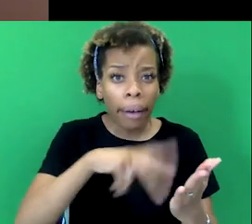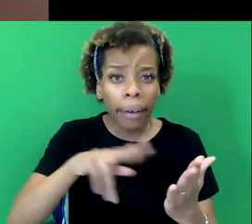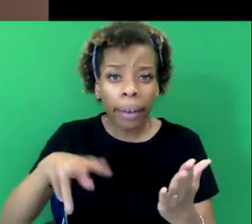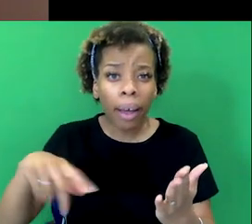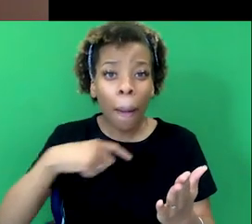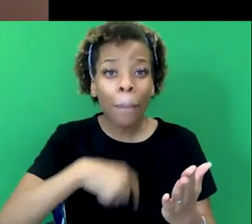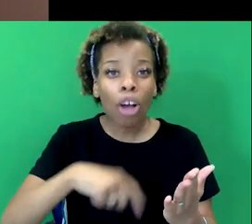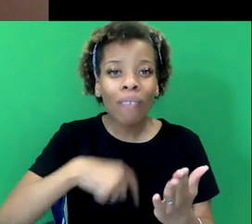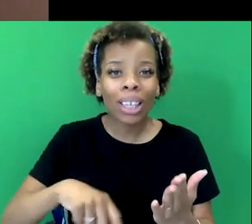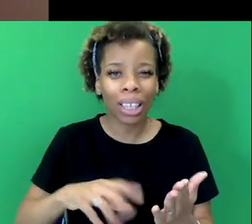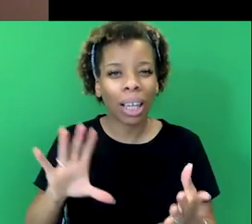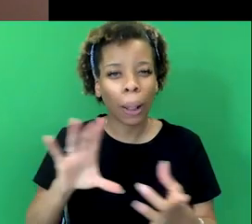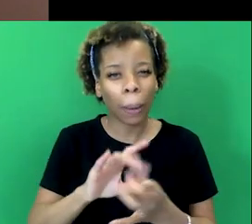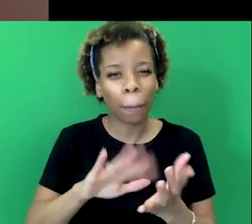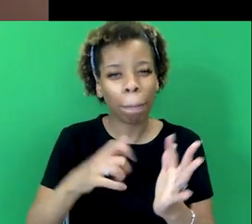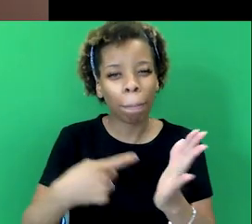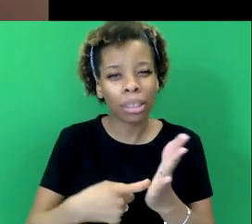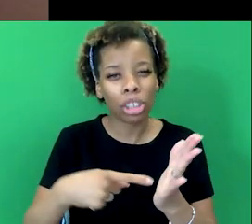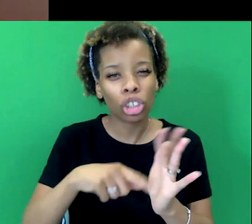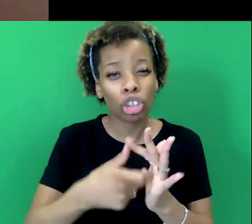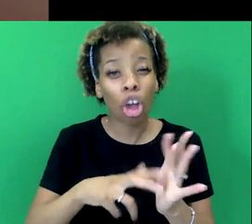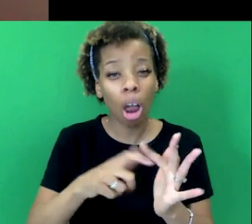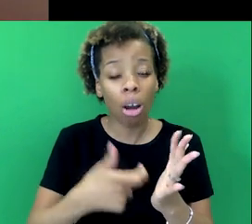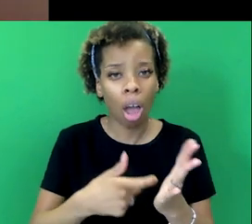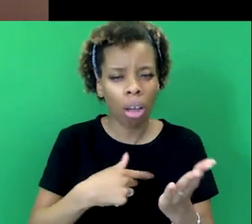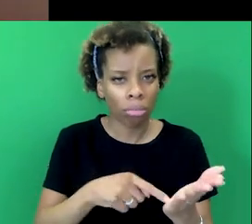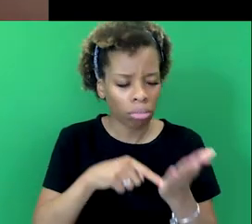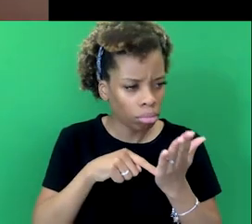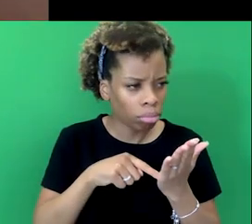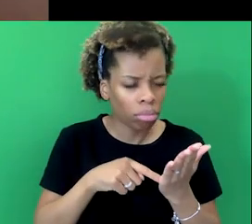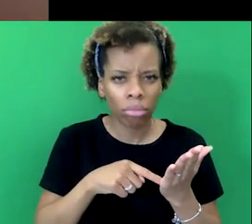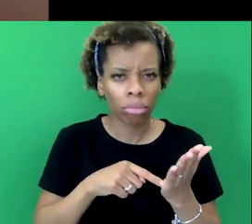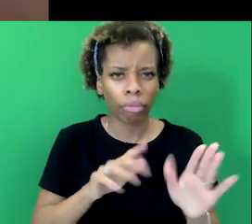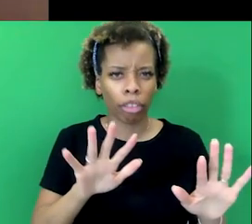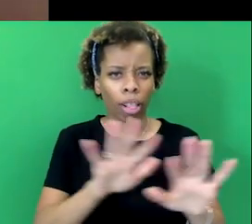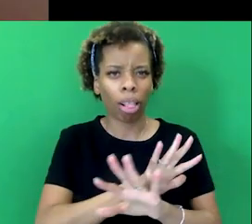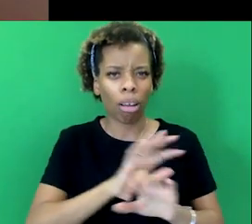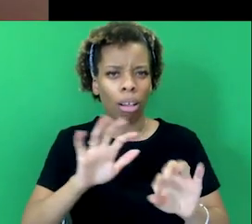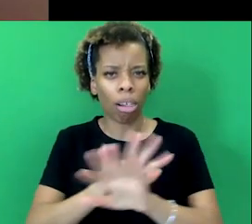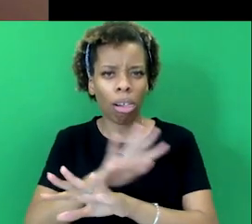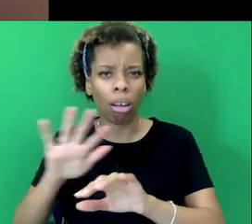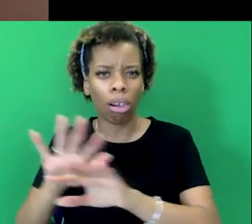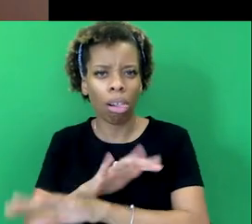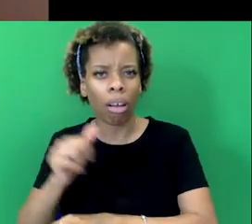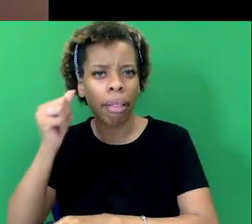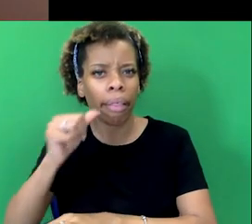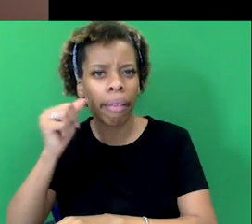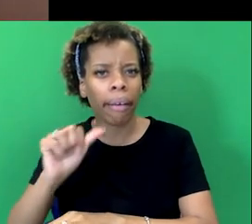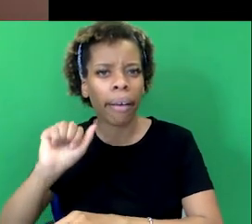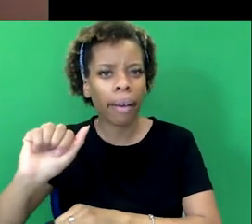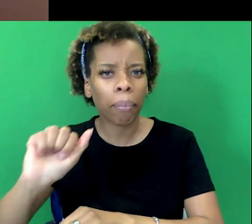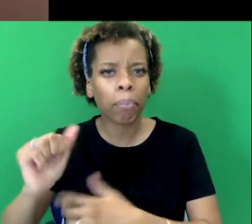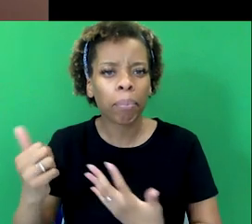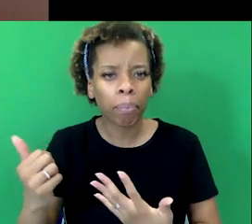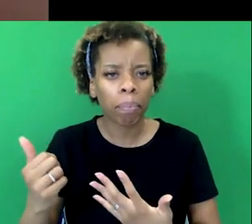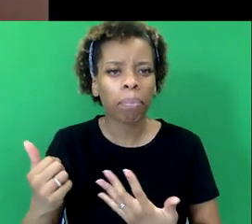we actually started working on it. You know, they were somewhat sort of pushed back or sort of laughed about, and it's seduction, not, you know, and all